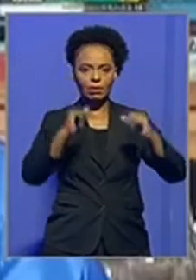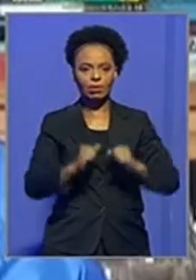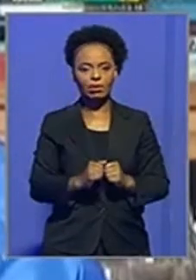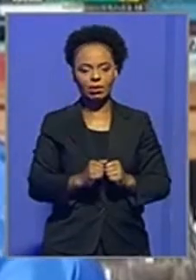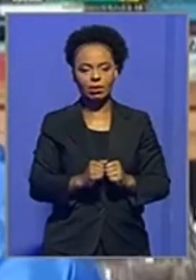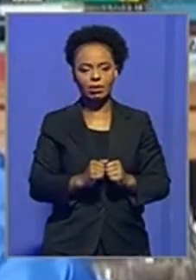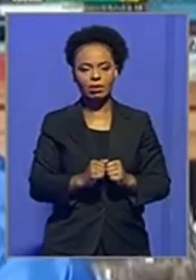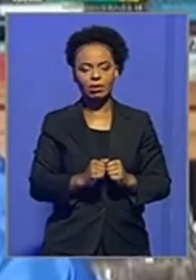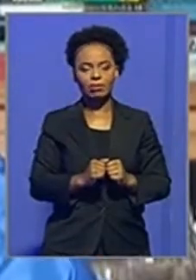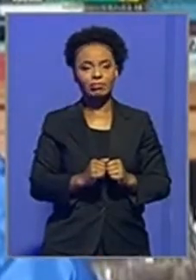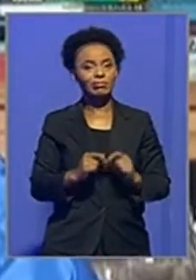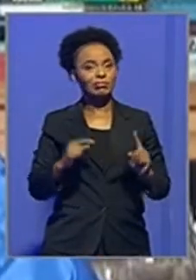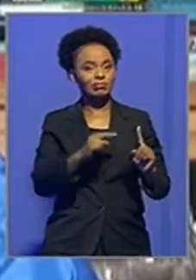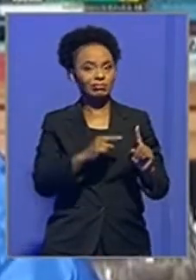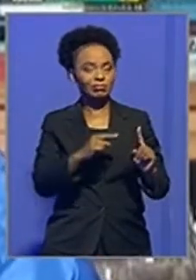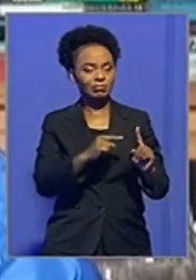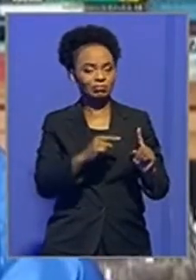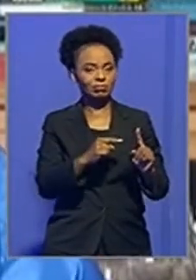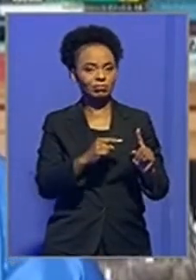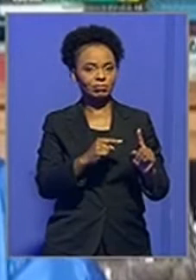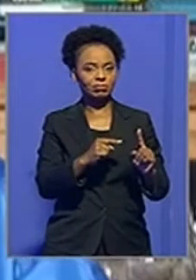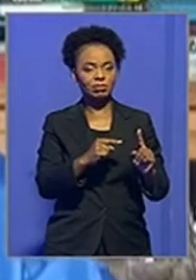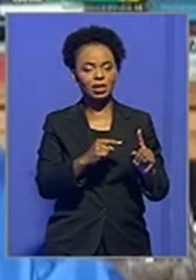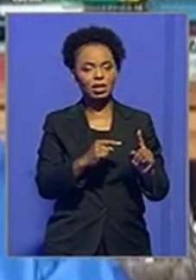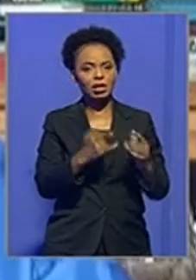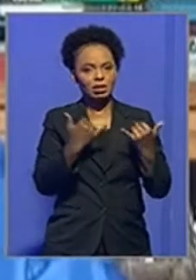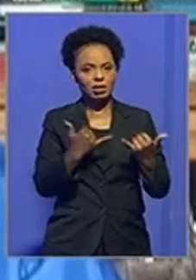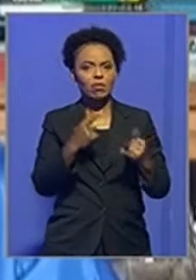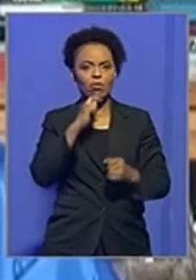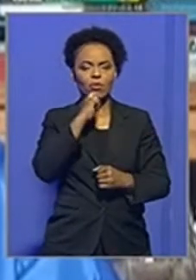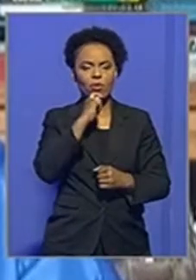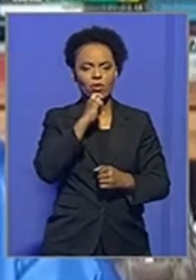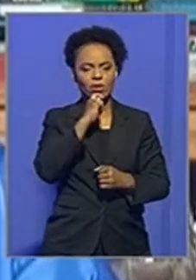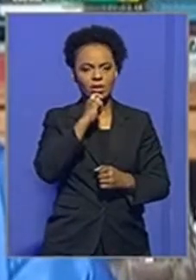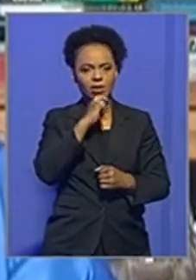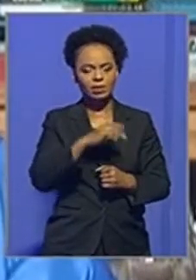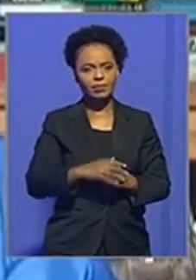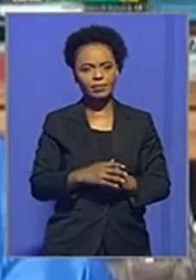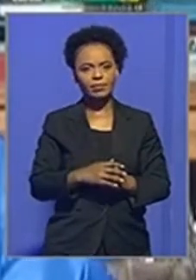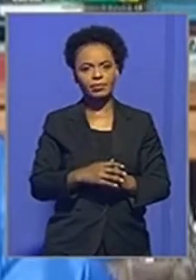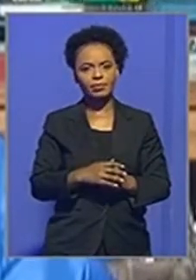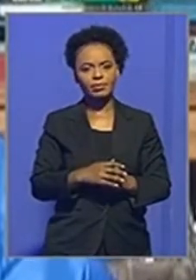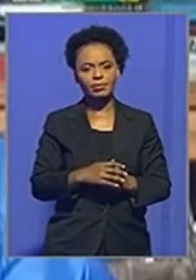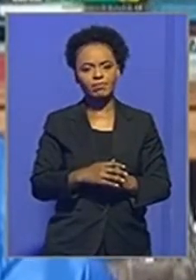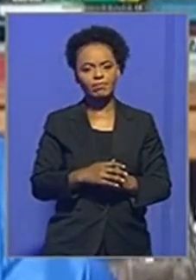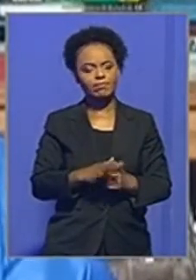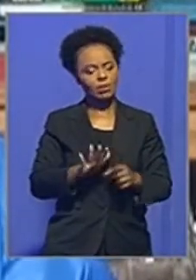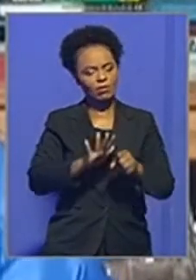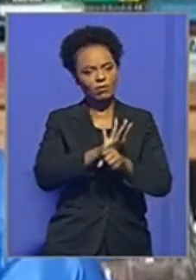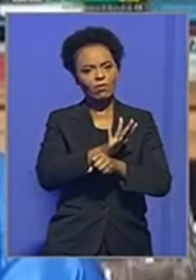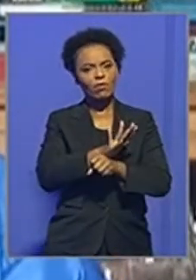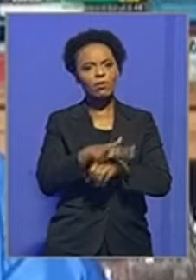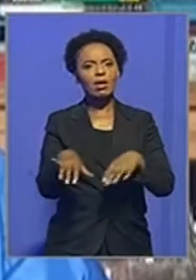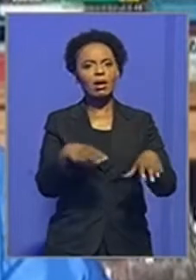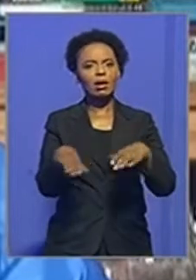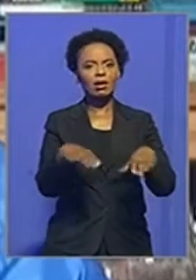frail in any way. Even this morning, he is fully mobile and is